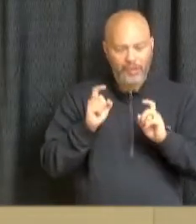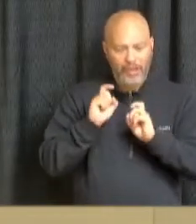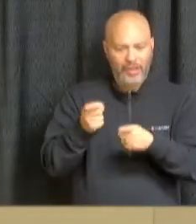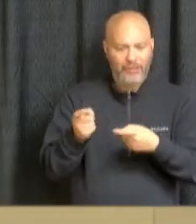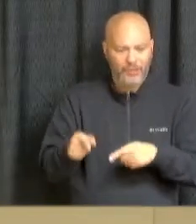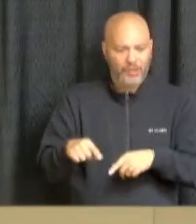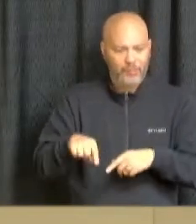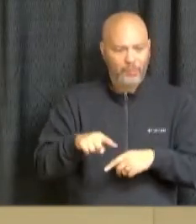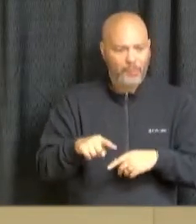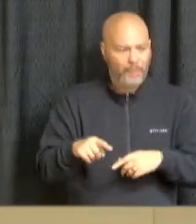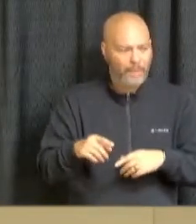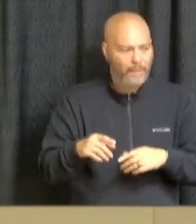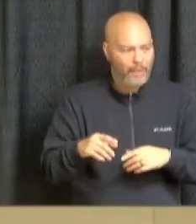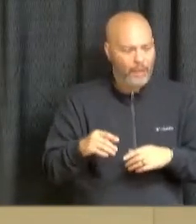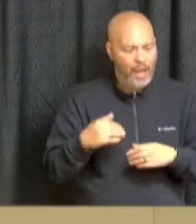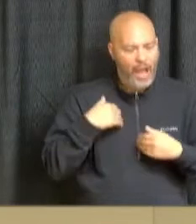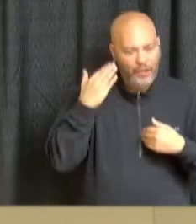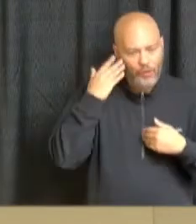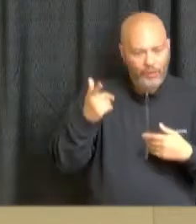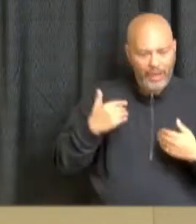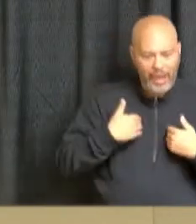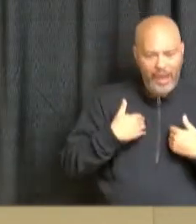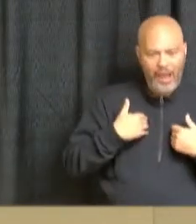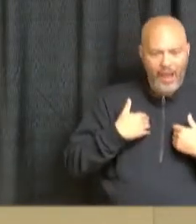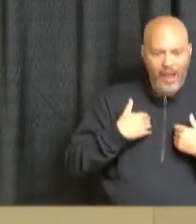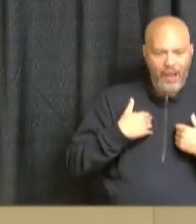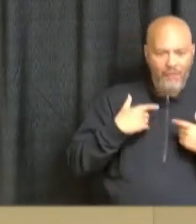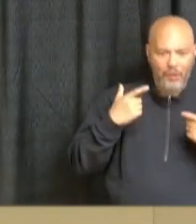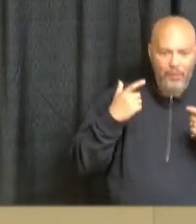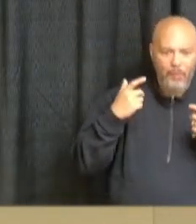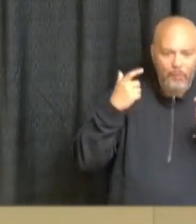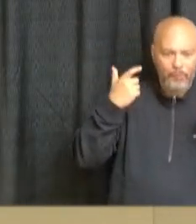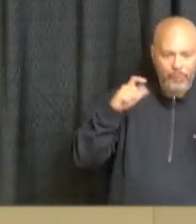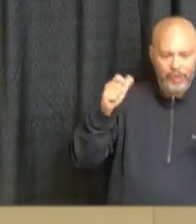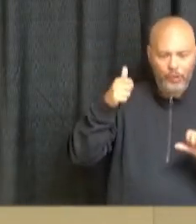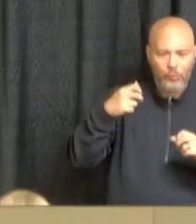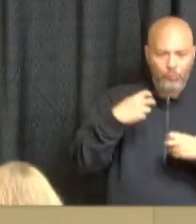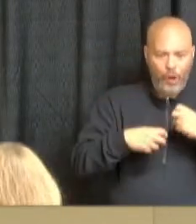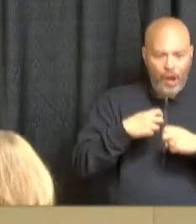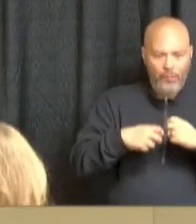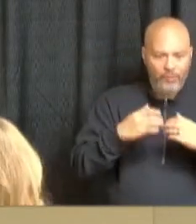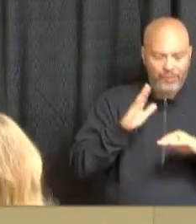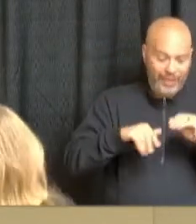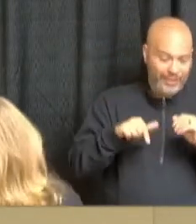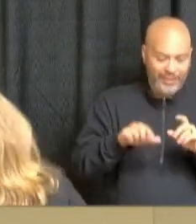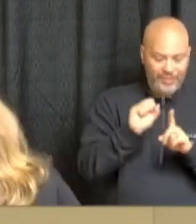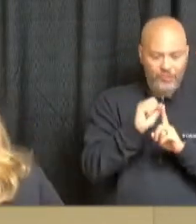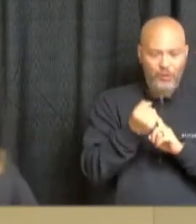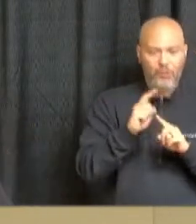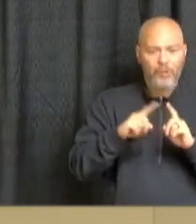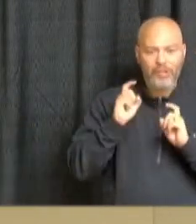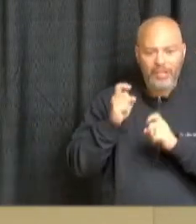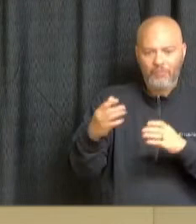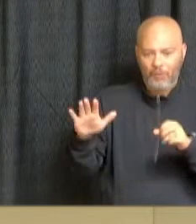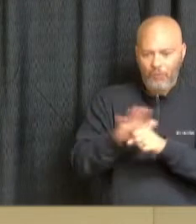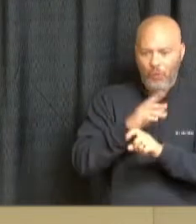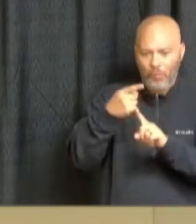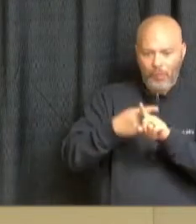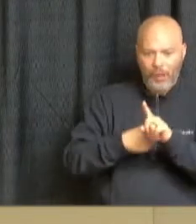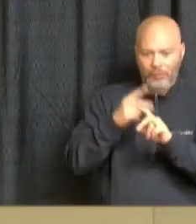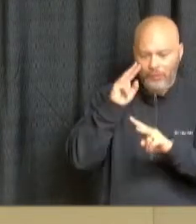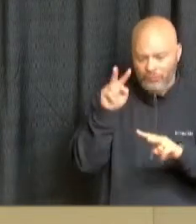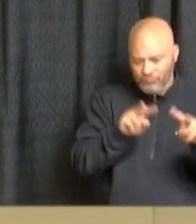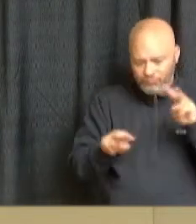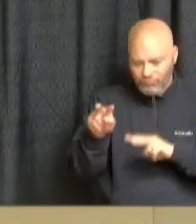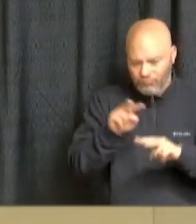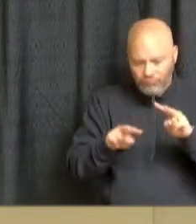them, and I know they've got big fish to fry, bigger than this probably, but this will give them a whole month to take a look at